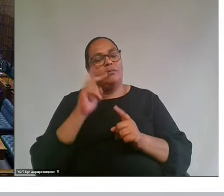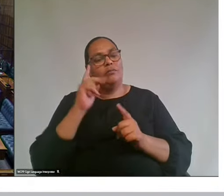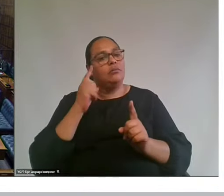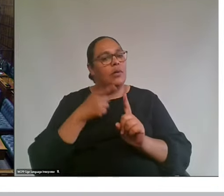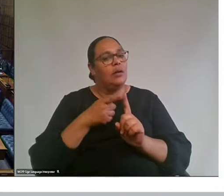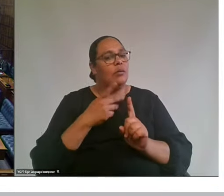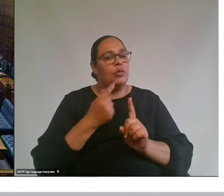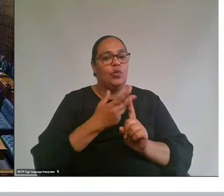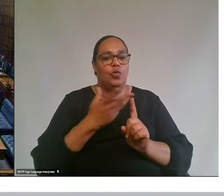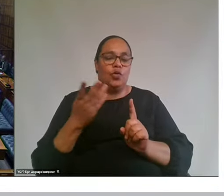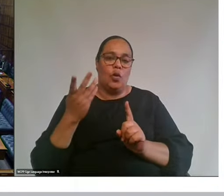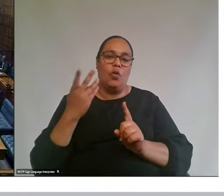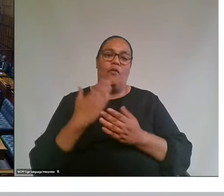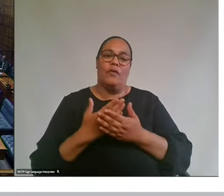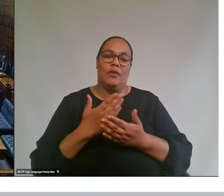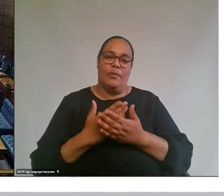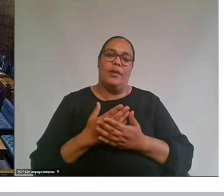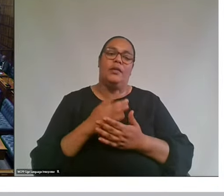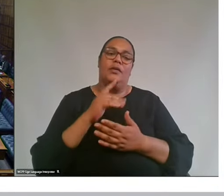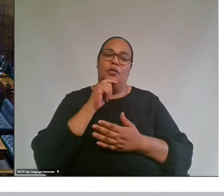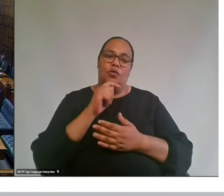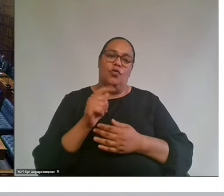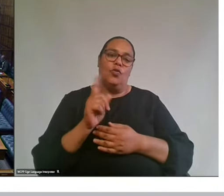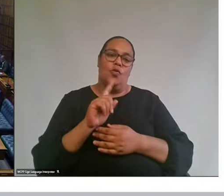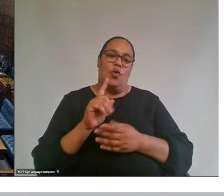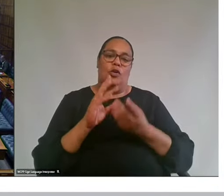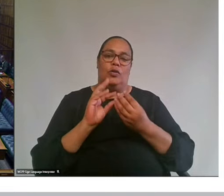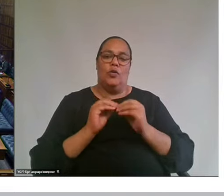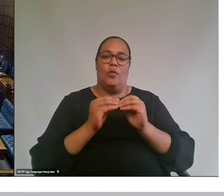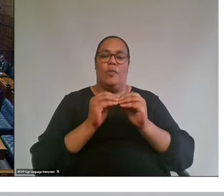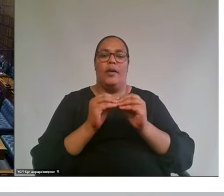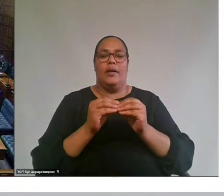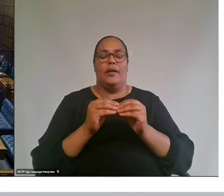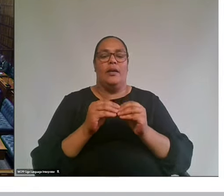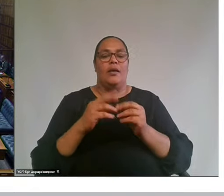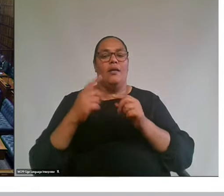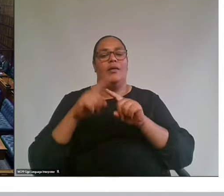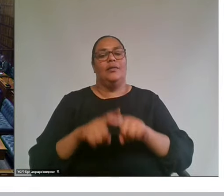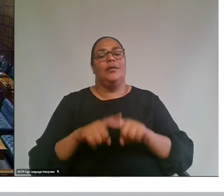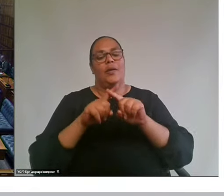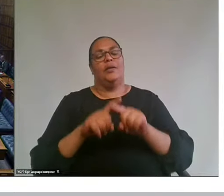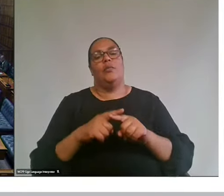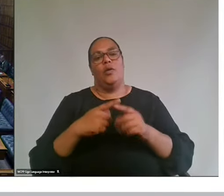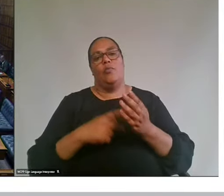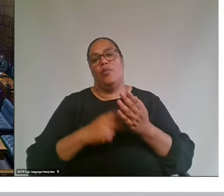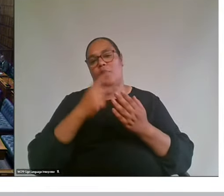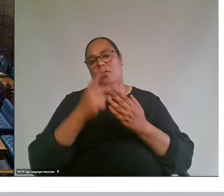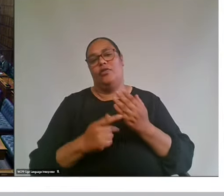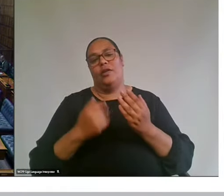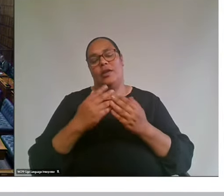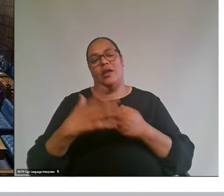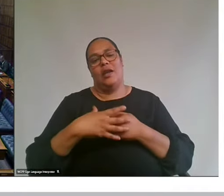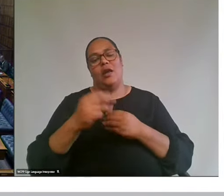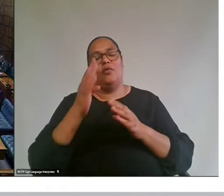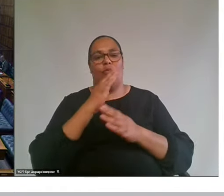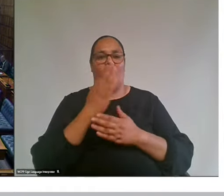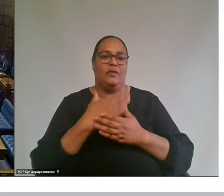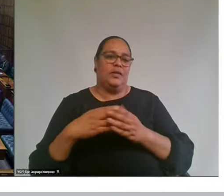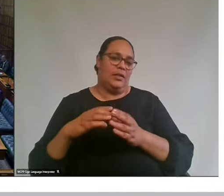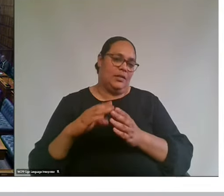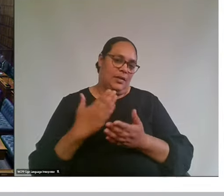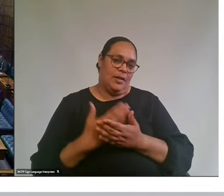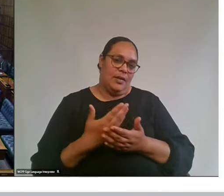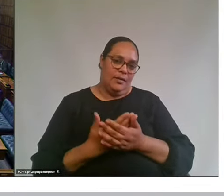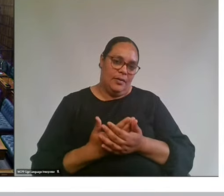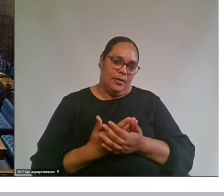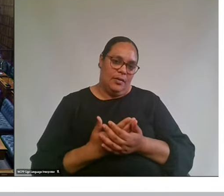doing these visibility studies is to create a bankable project that can go out to the private sector